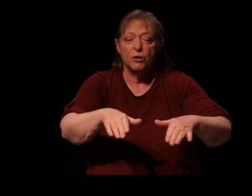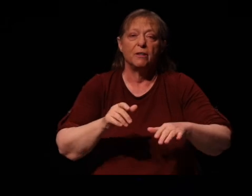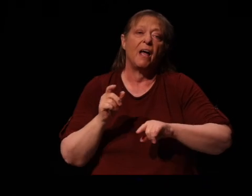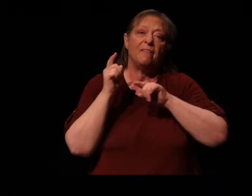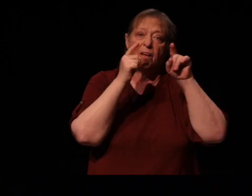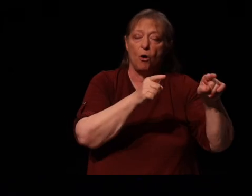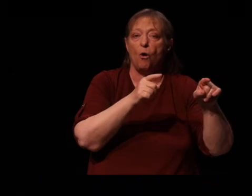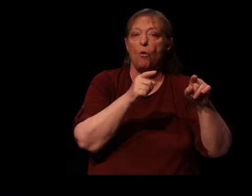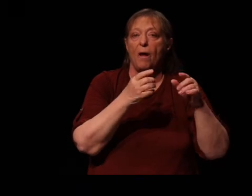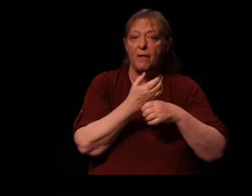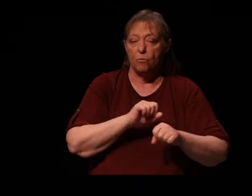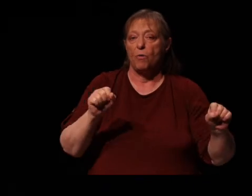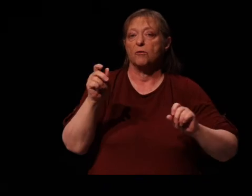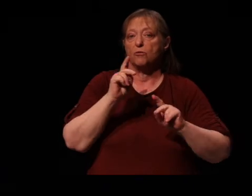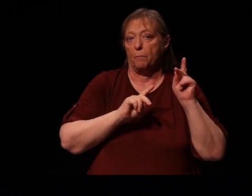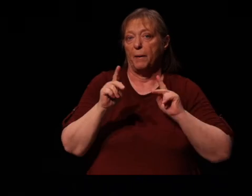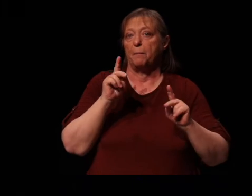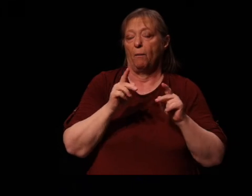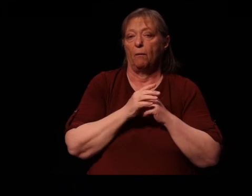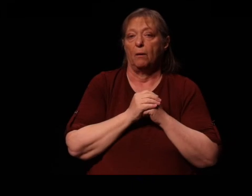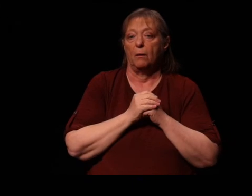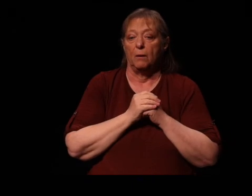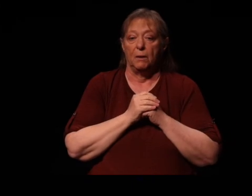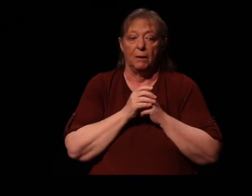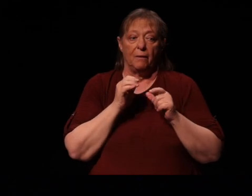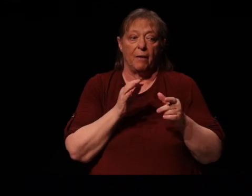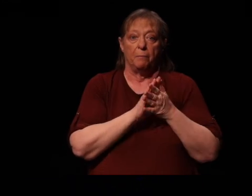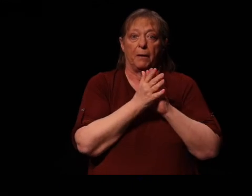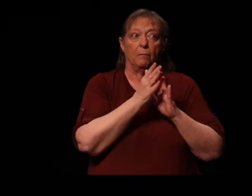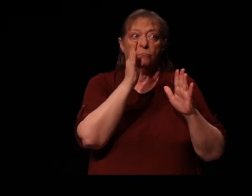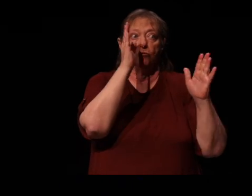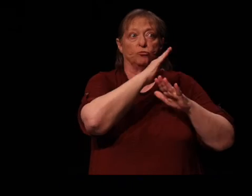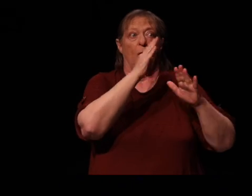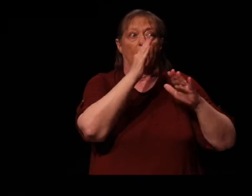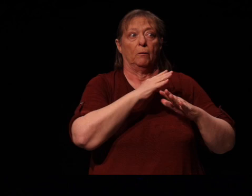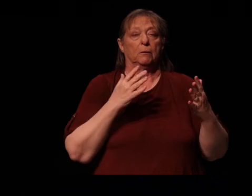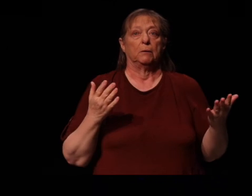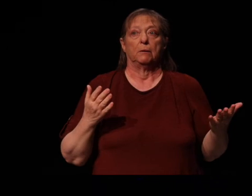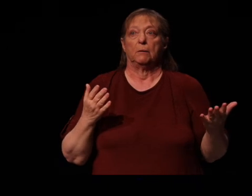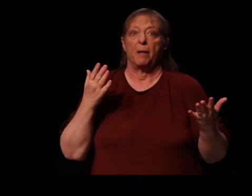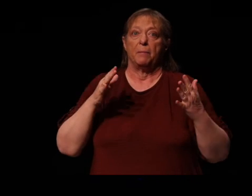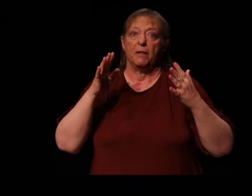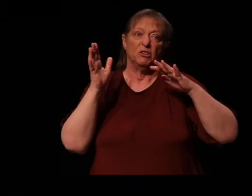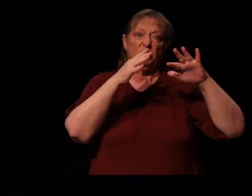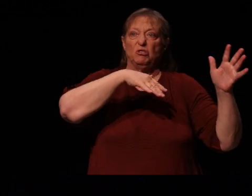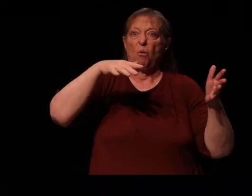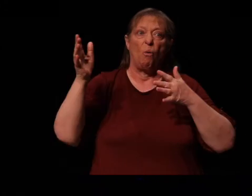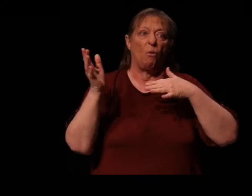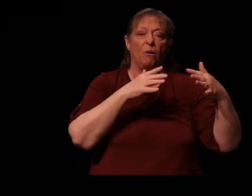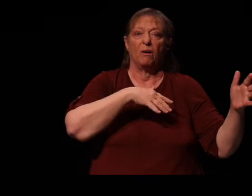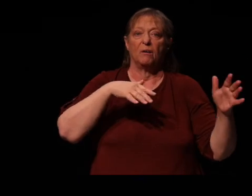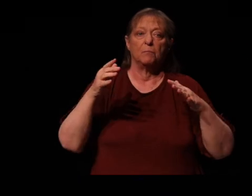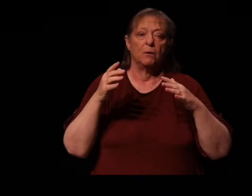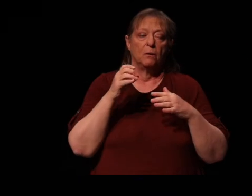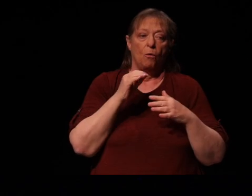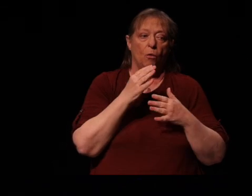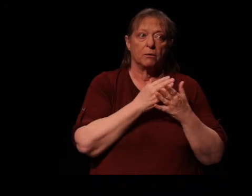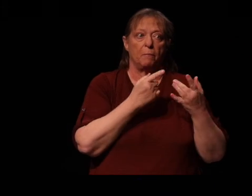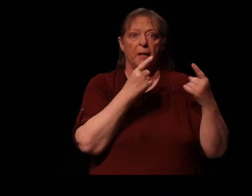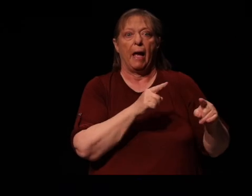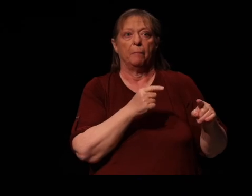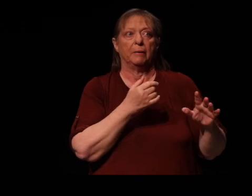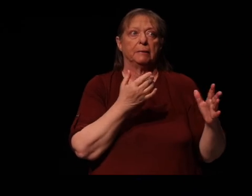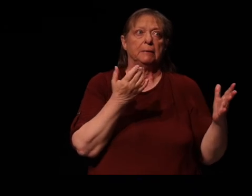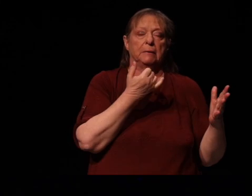they go out and rescue people. And they usually rescue them when they get themselves in trouble, where maybe a storm comes up